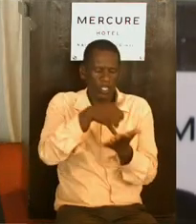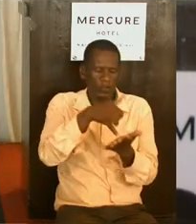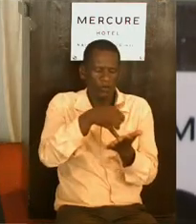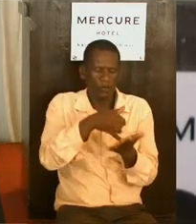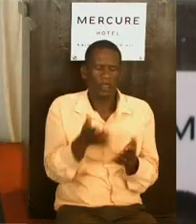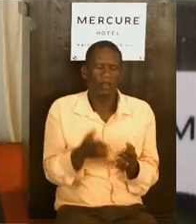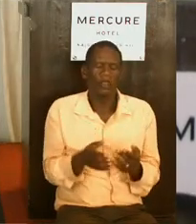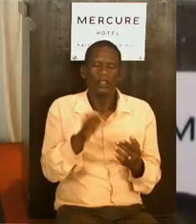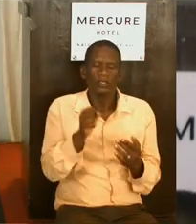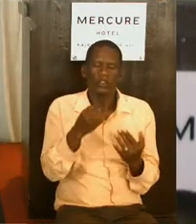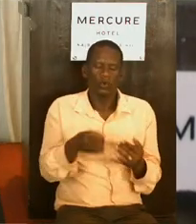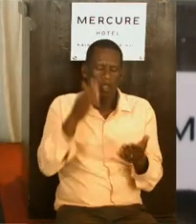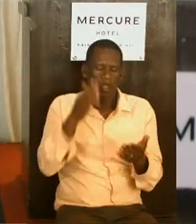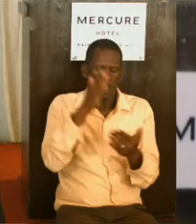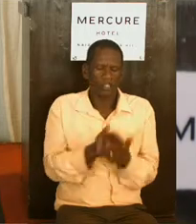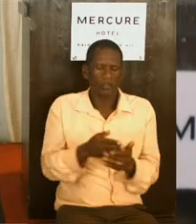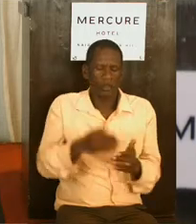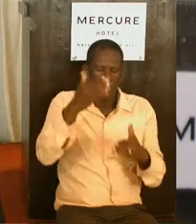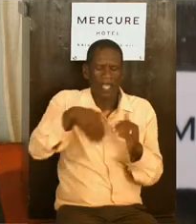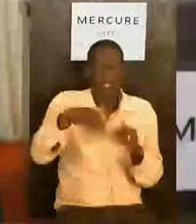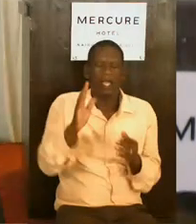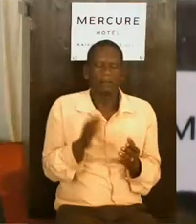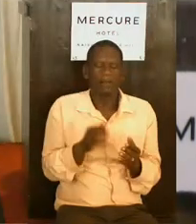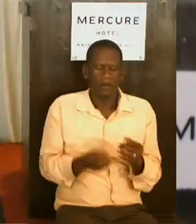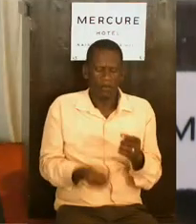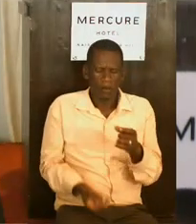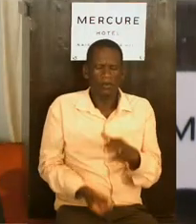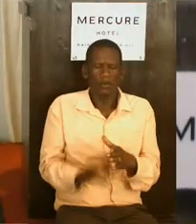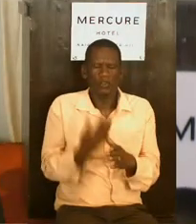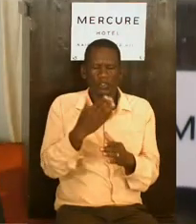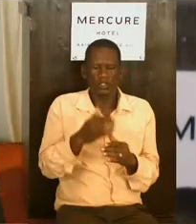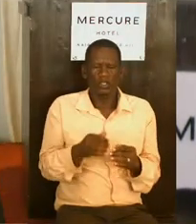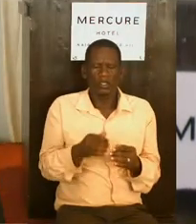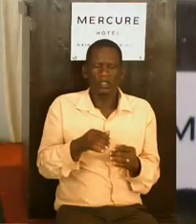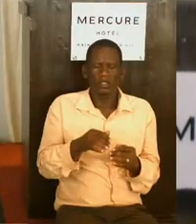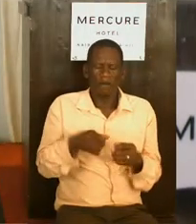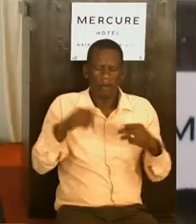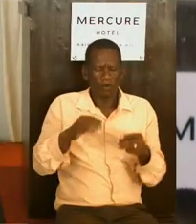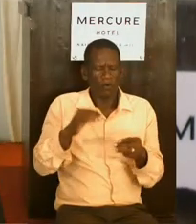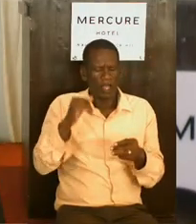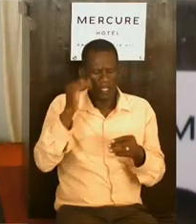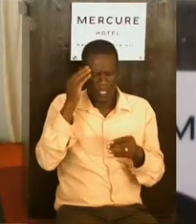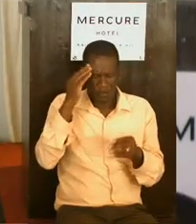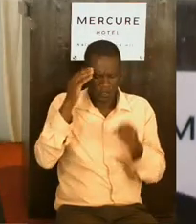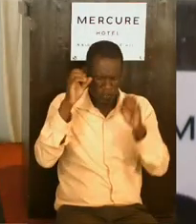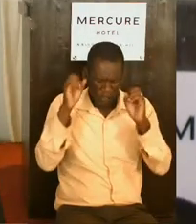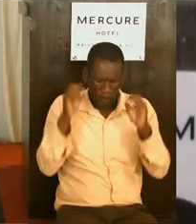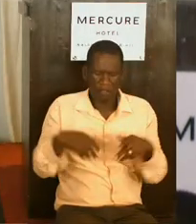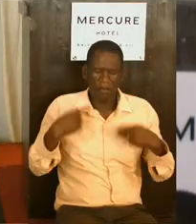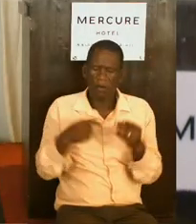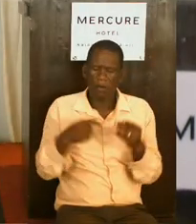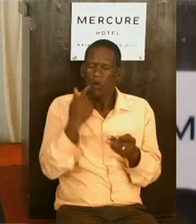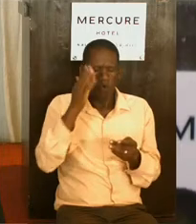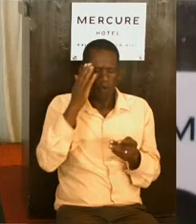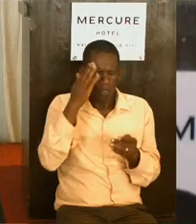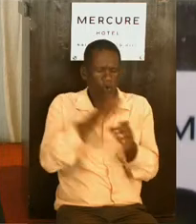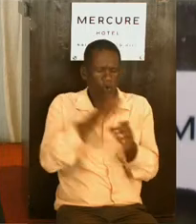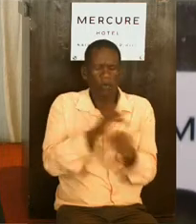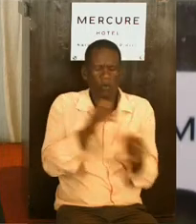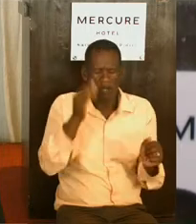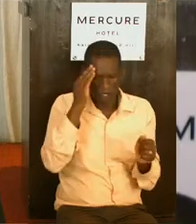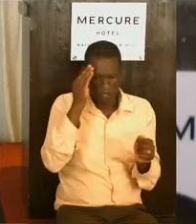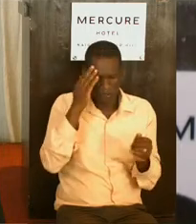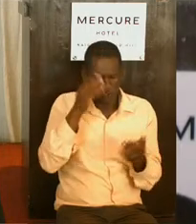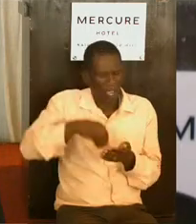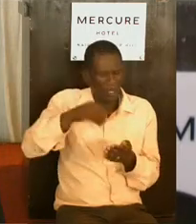in so we actually ended up by producing say military fellas who thought that they were well educated